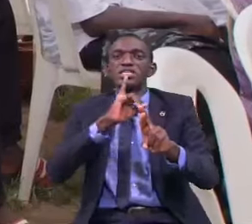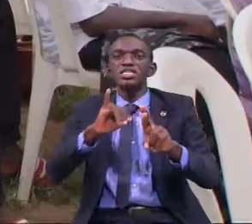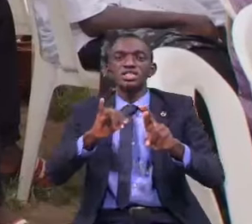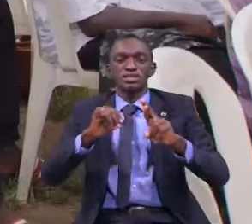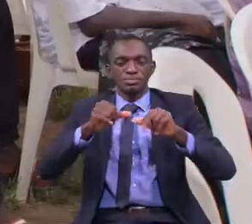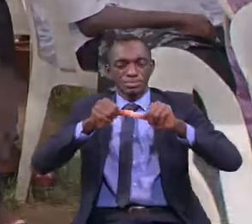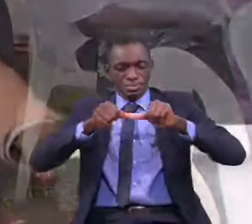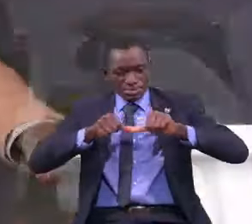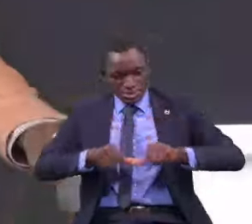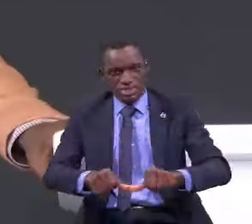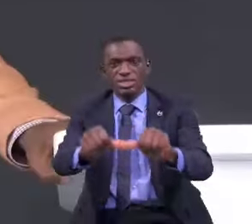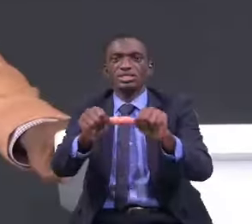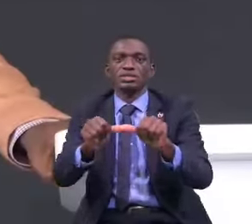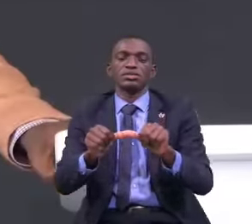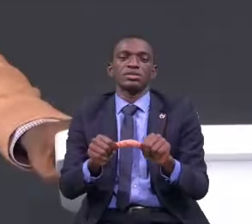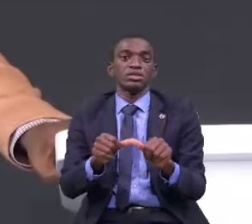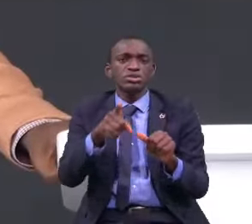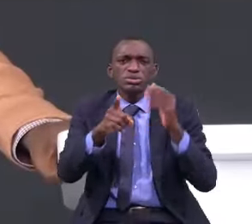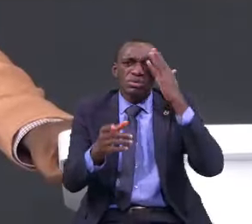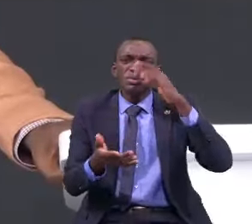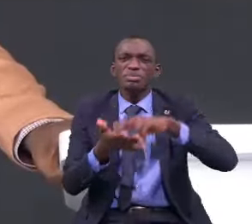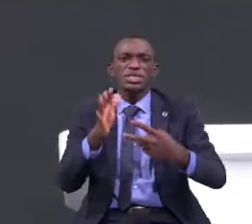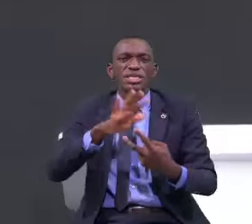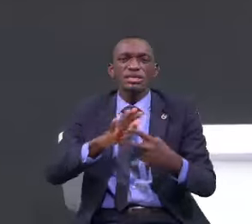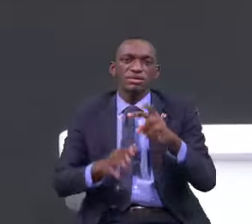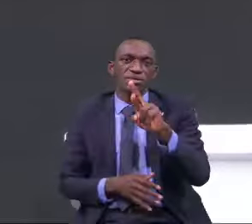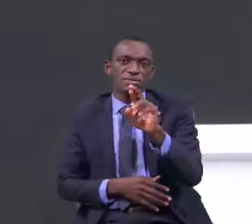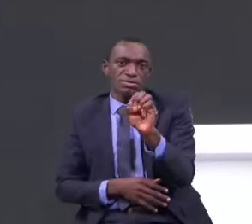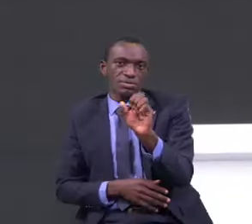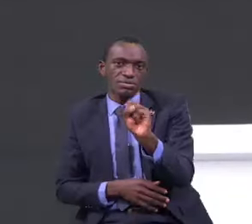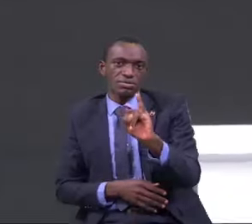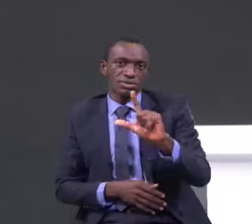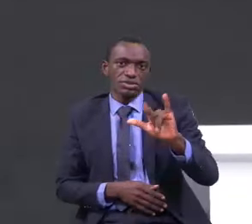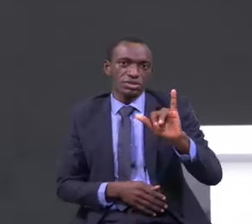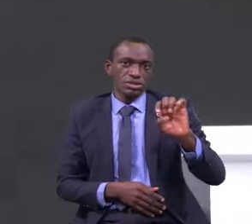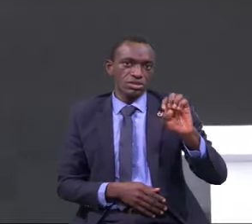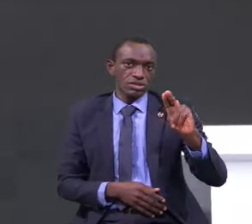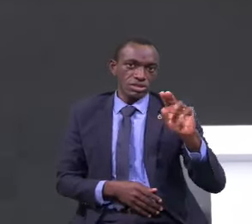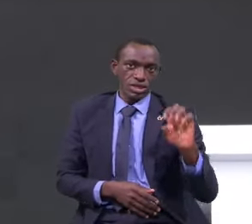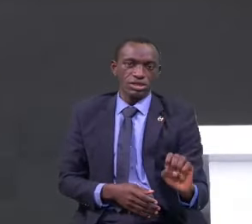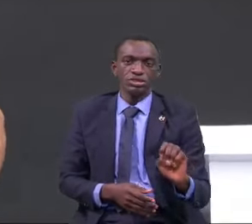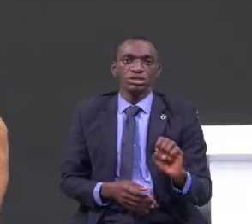Resilience. You know what resilience is? Being able to bounce back.